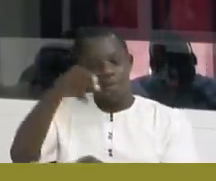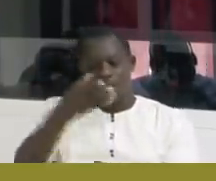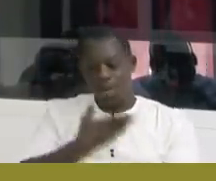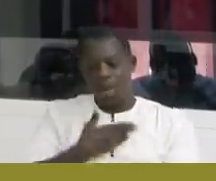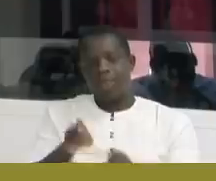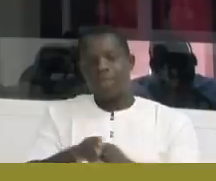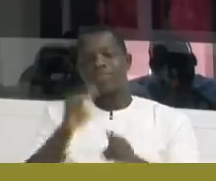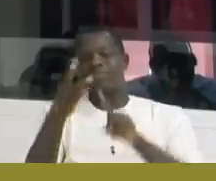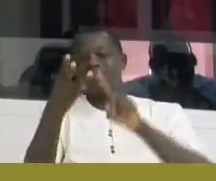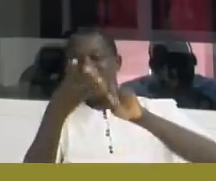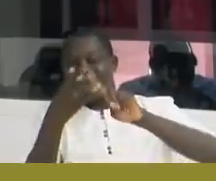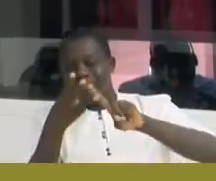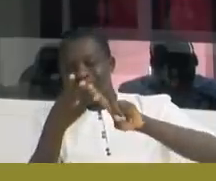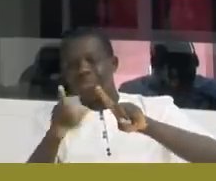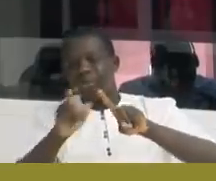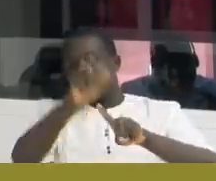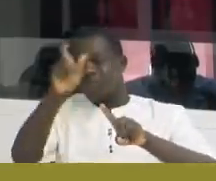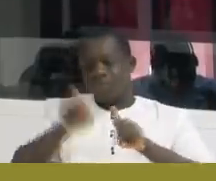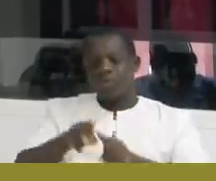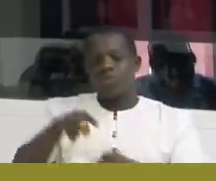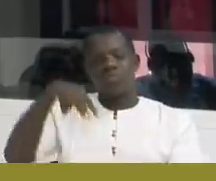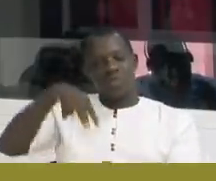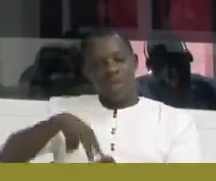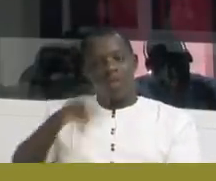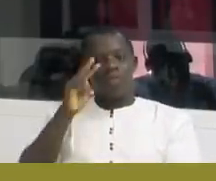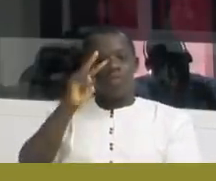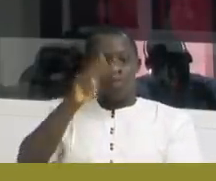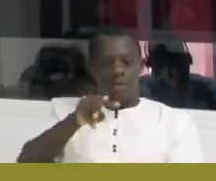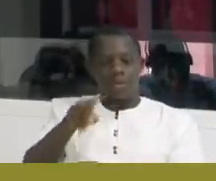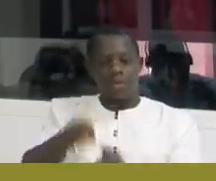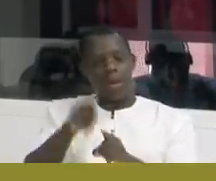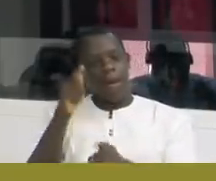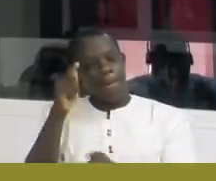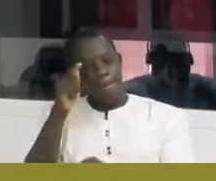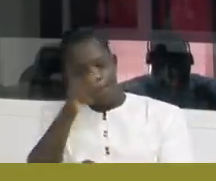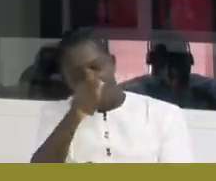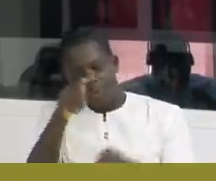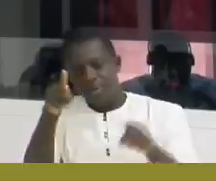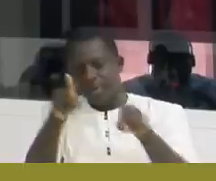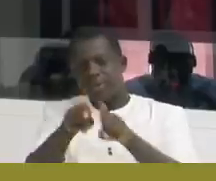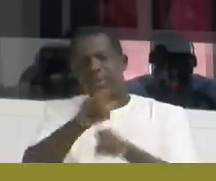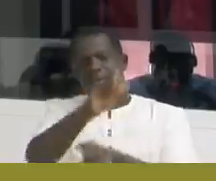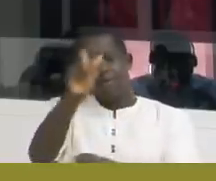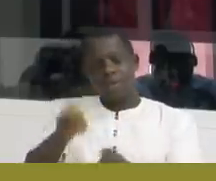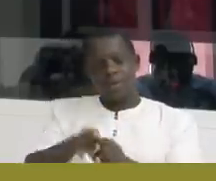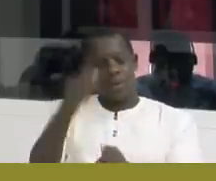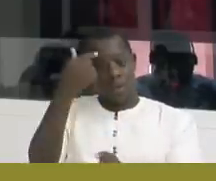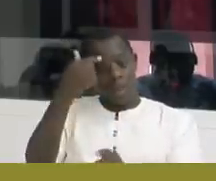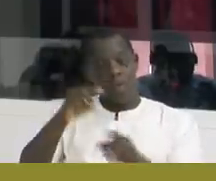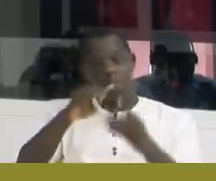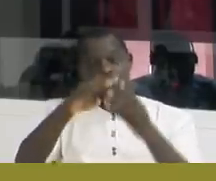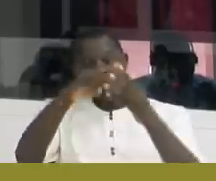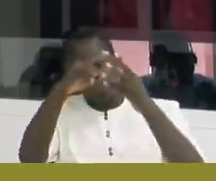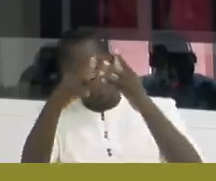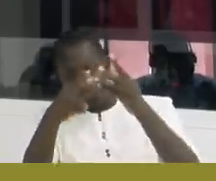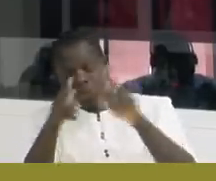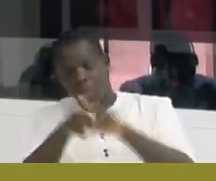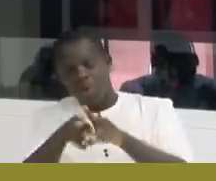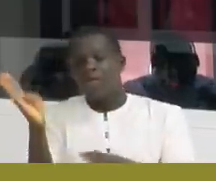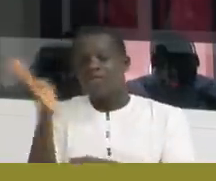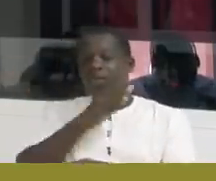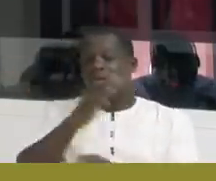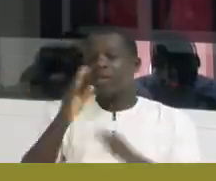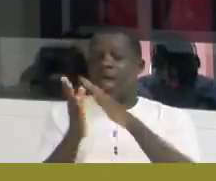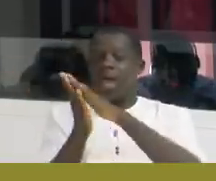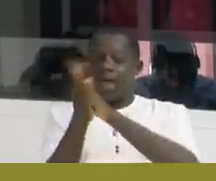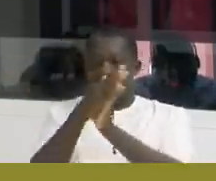a bystander pointing to the same person as the shooter. You think all three of them lied against you? Sir, I'm not saying